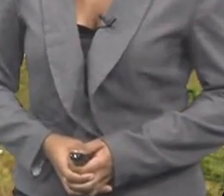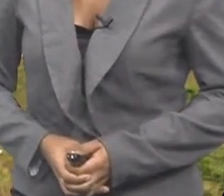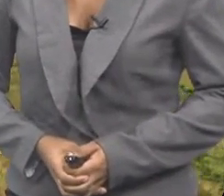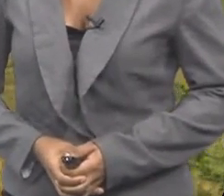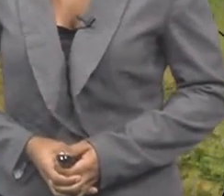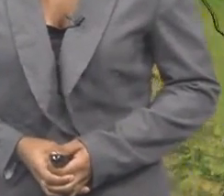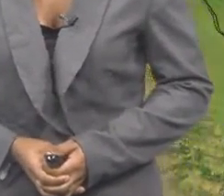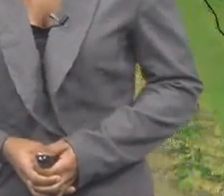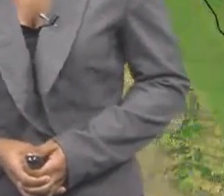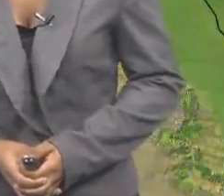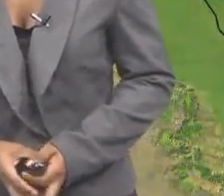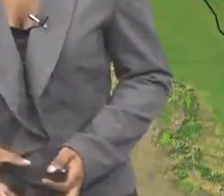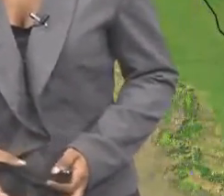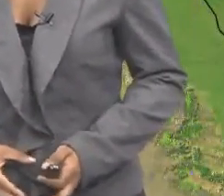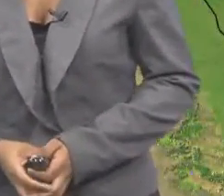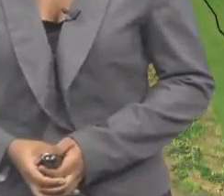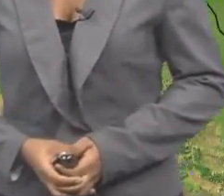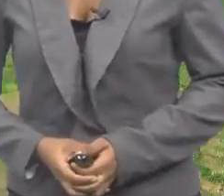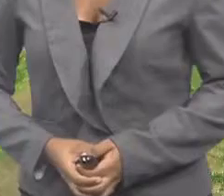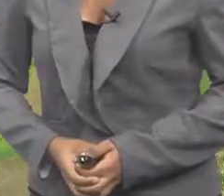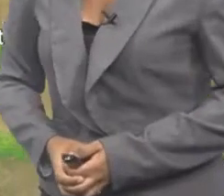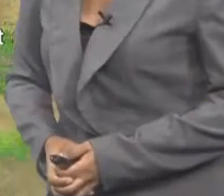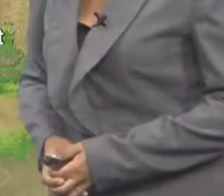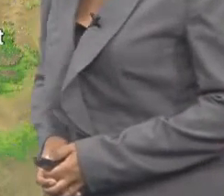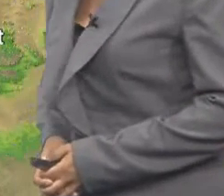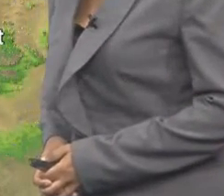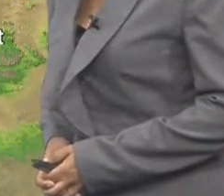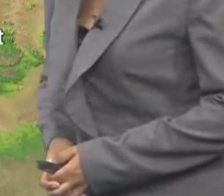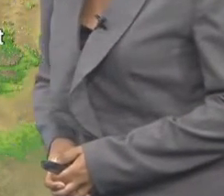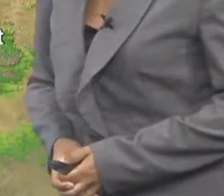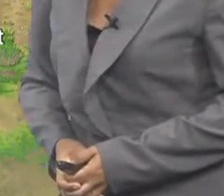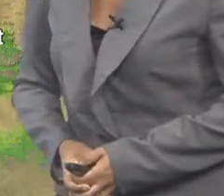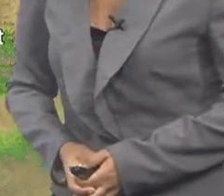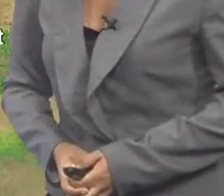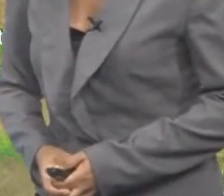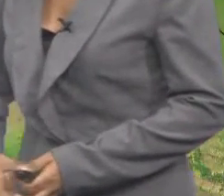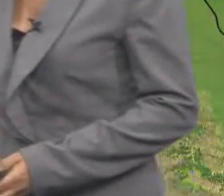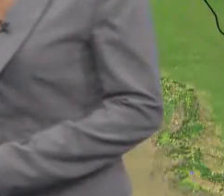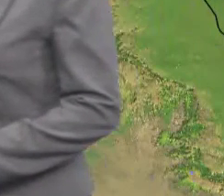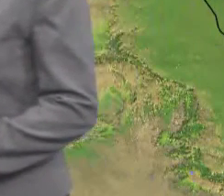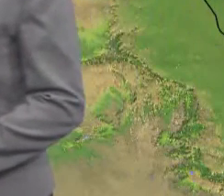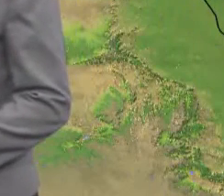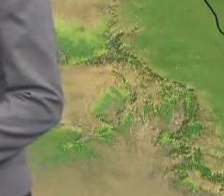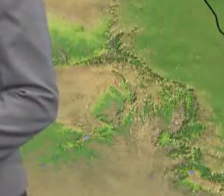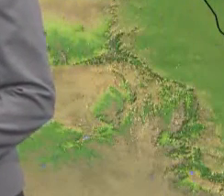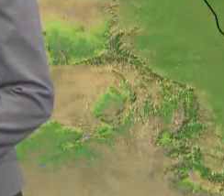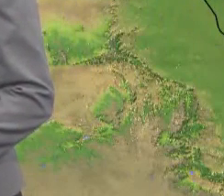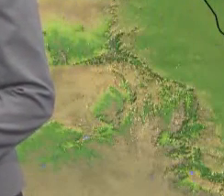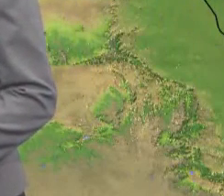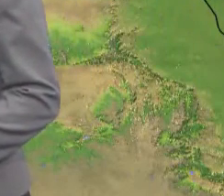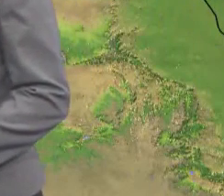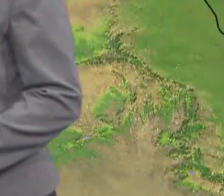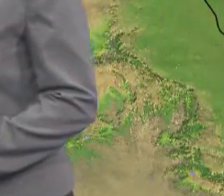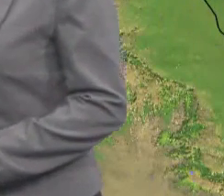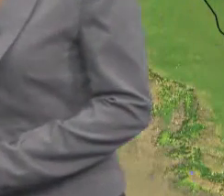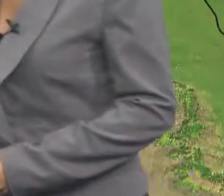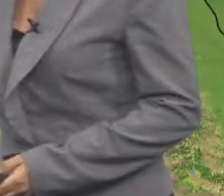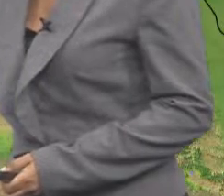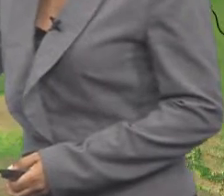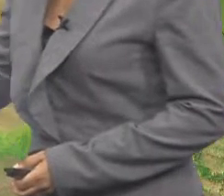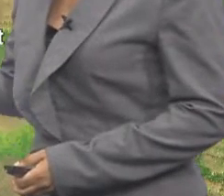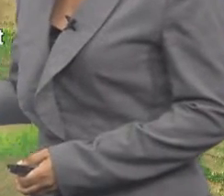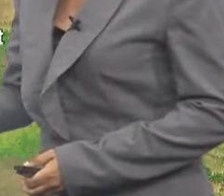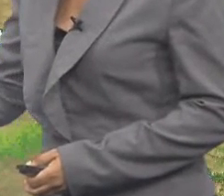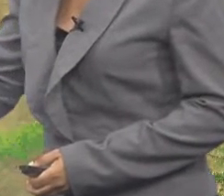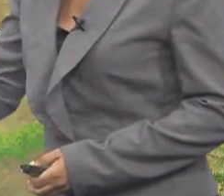to take precaution. In the morning hours, temperatures will be warm over Khansi, Kalahari,